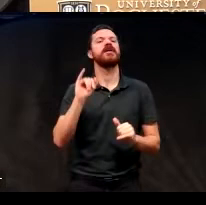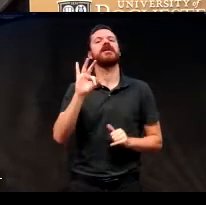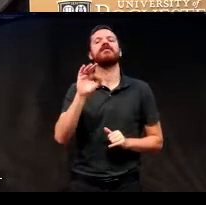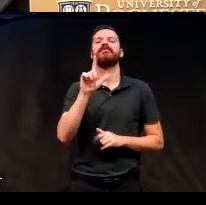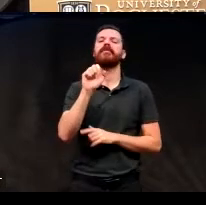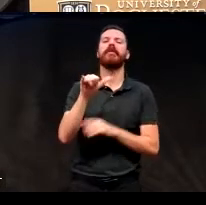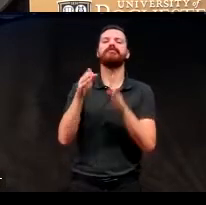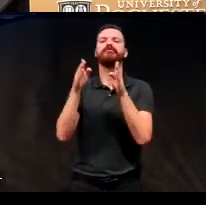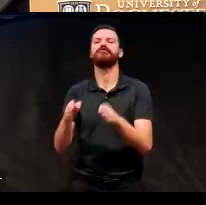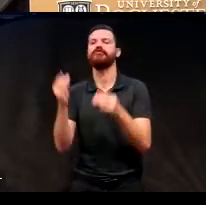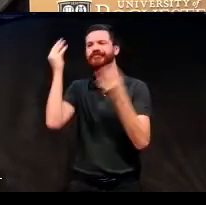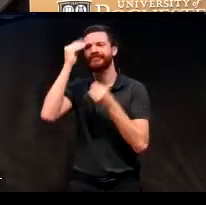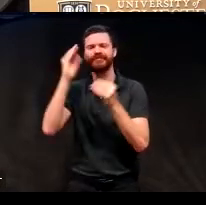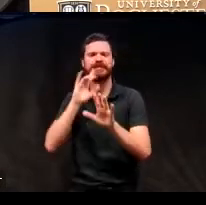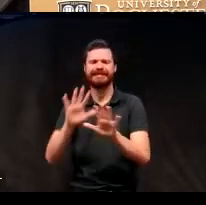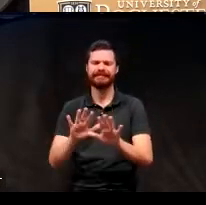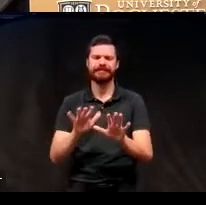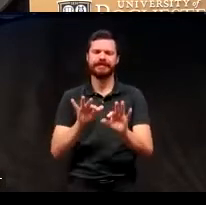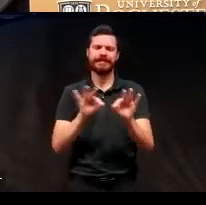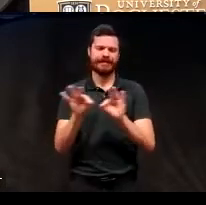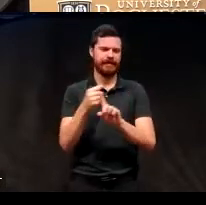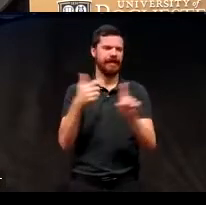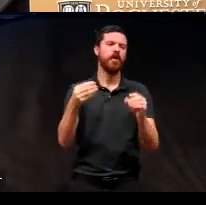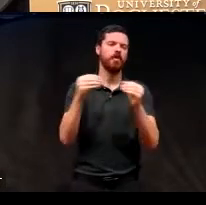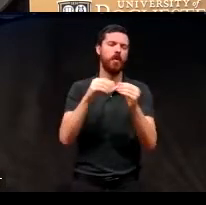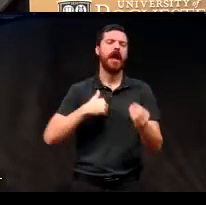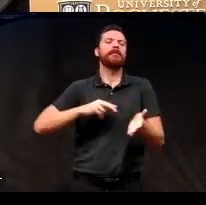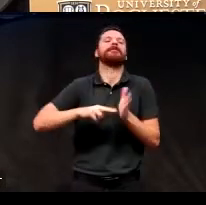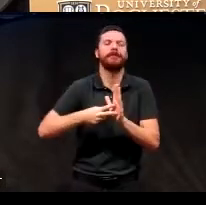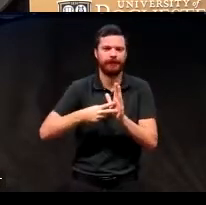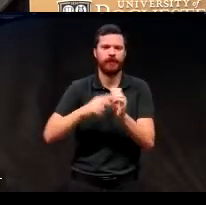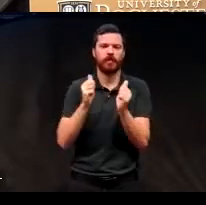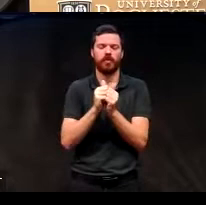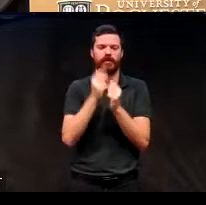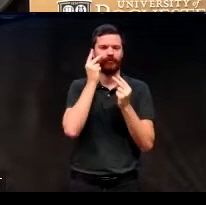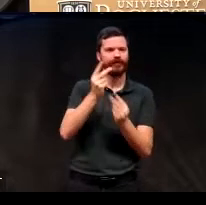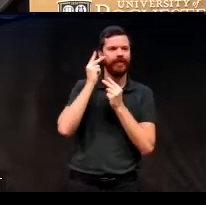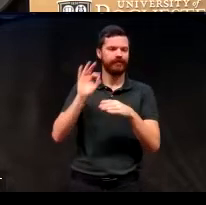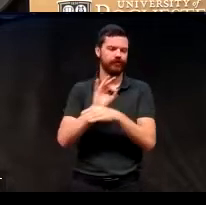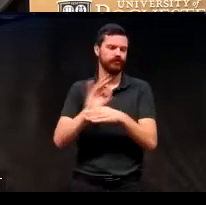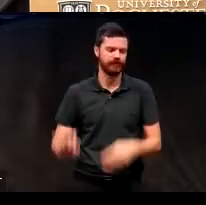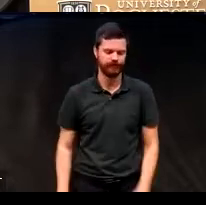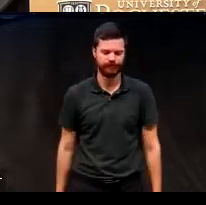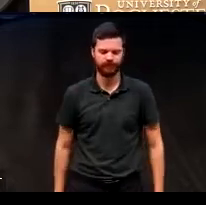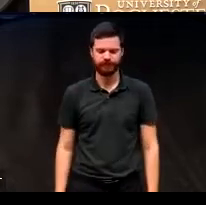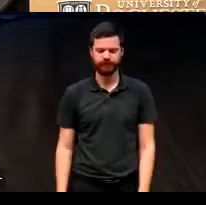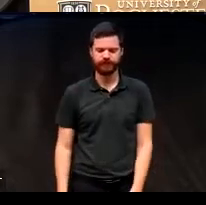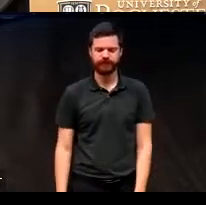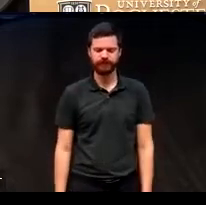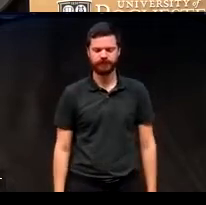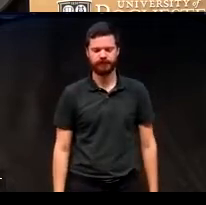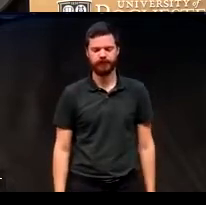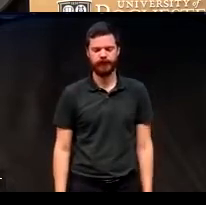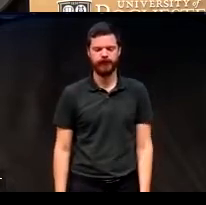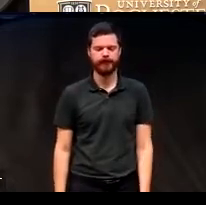least thinks about it. And I'll go into a little bit more in a bit about what I mean by reflective functioning. But as you can see